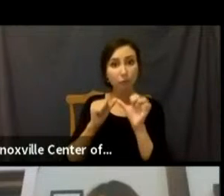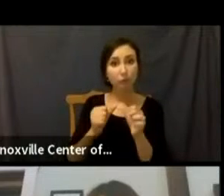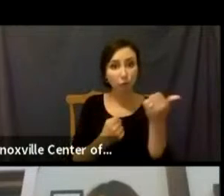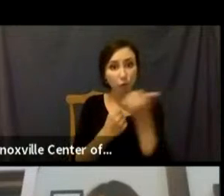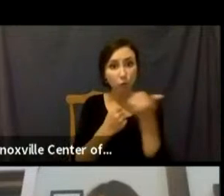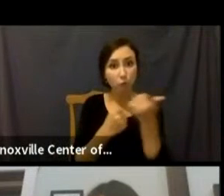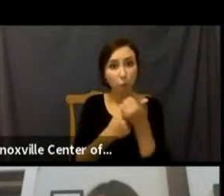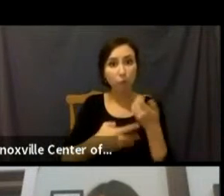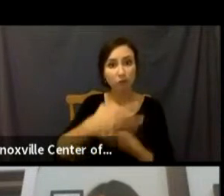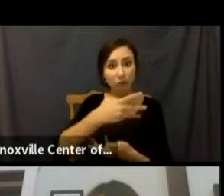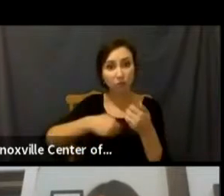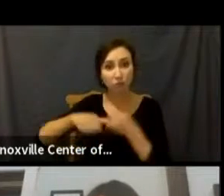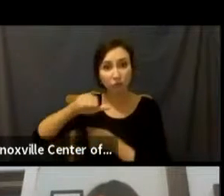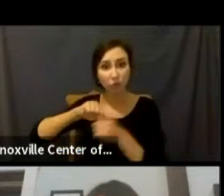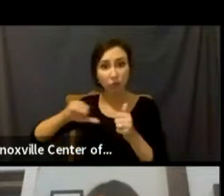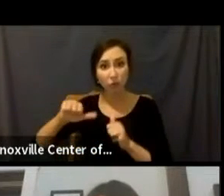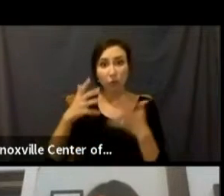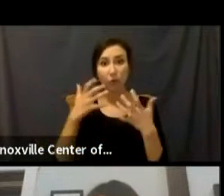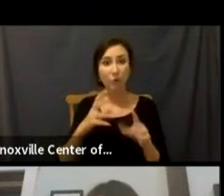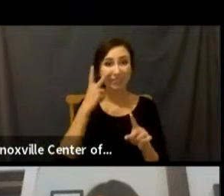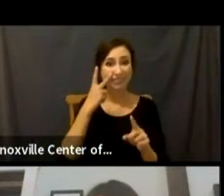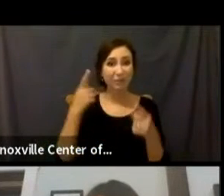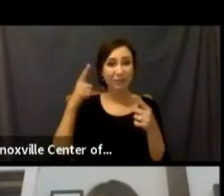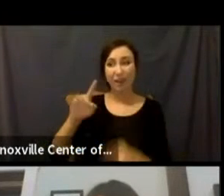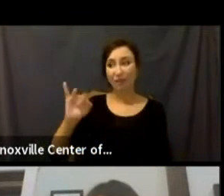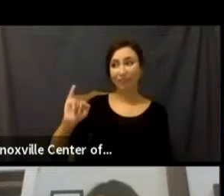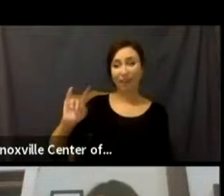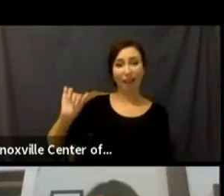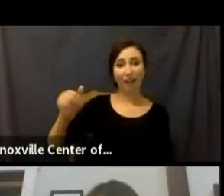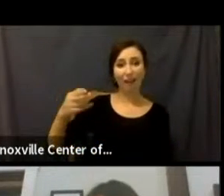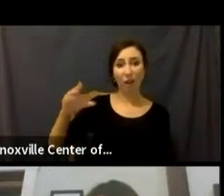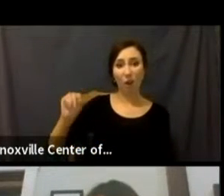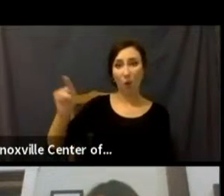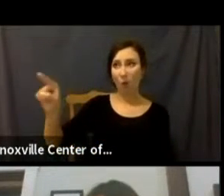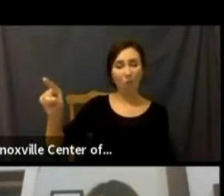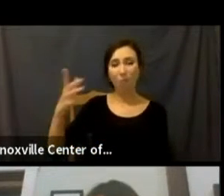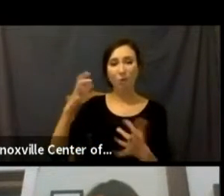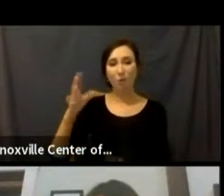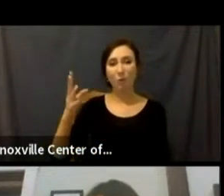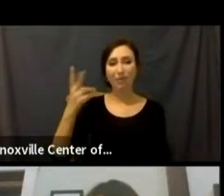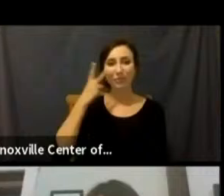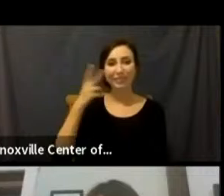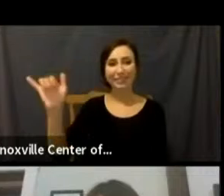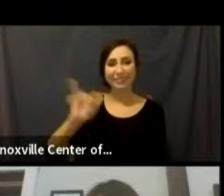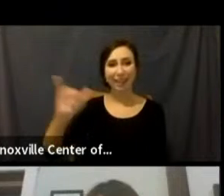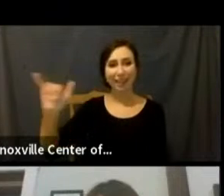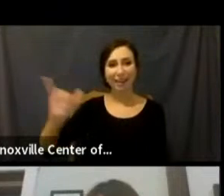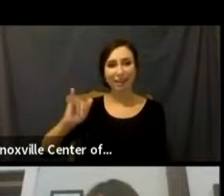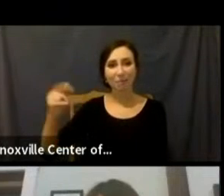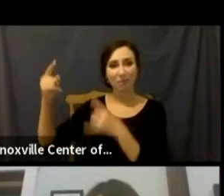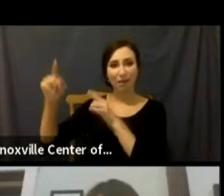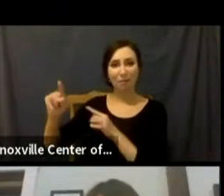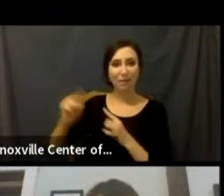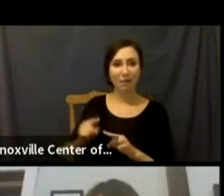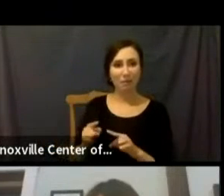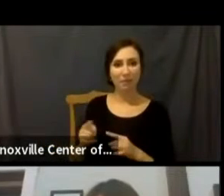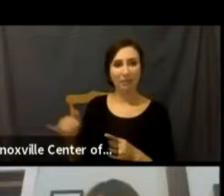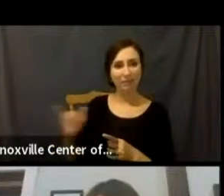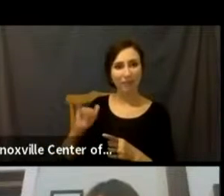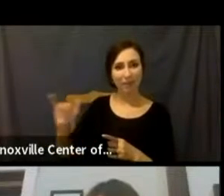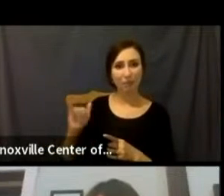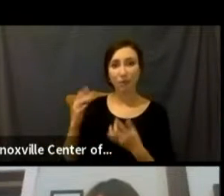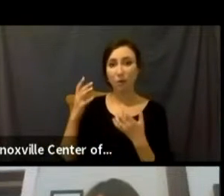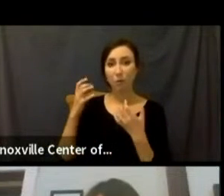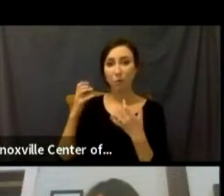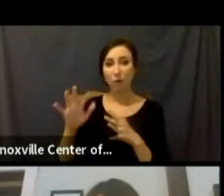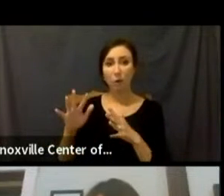don't want to see what happened in Idaho happening here. We don't want the rhetoric to spill